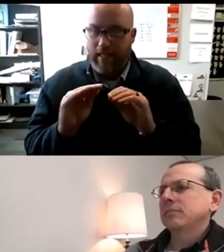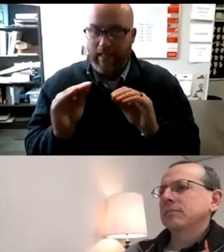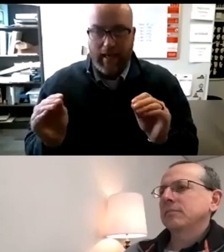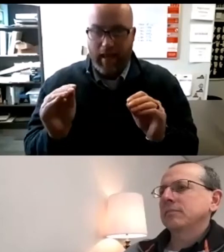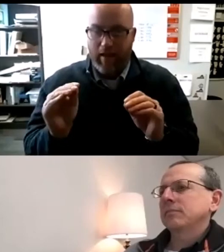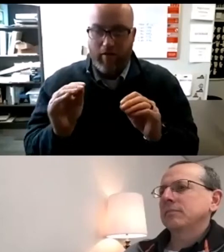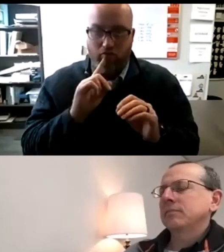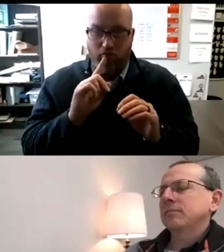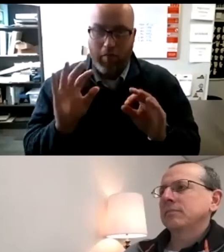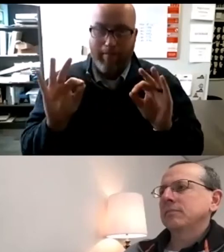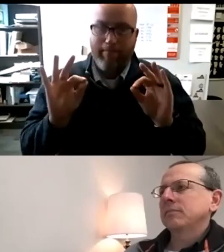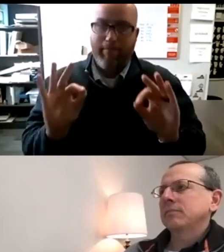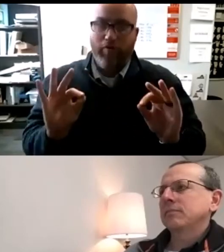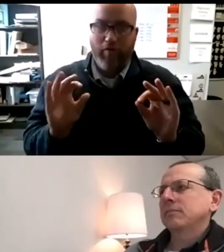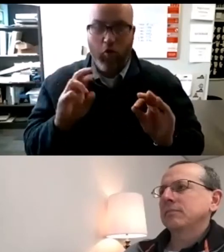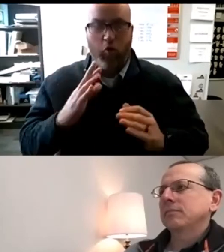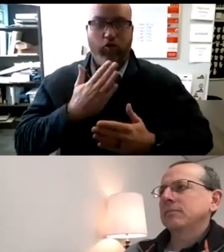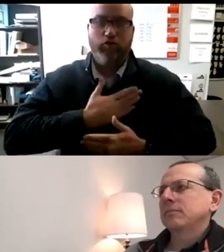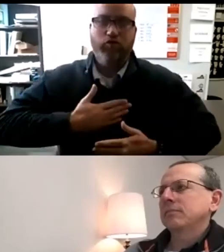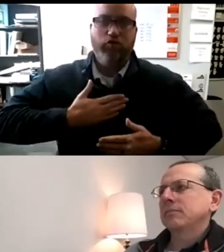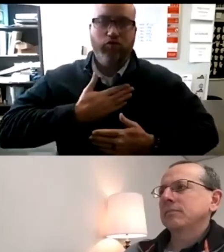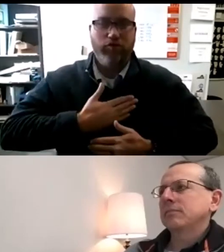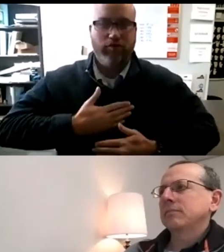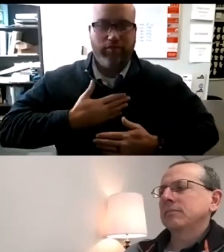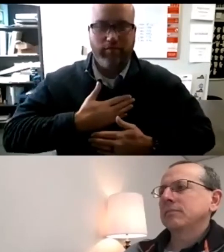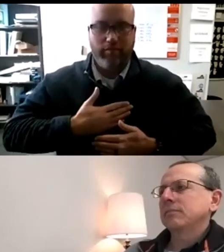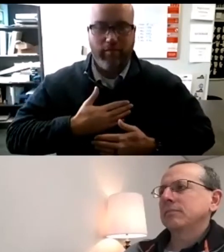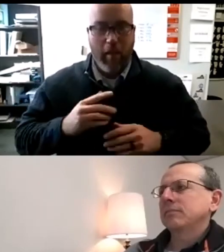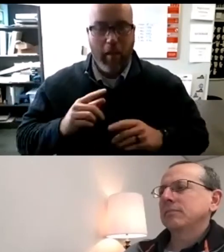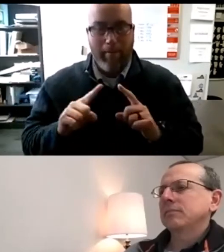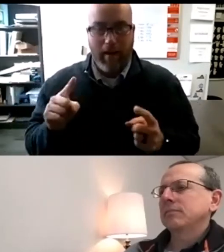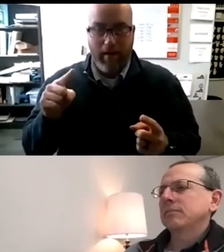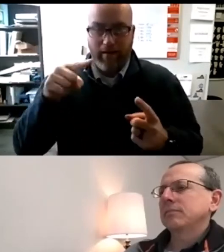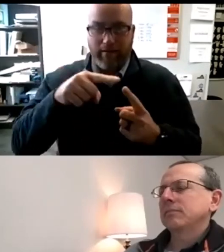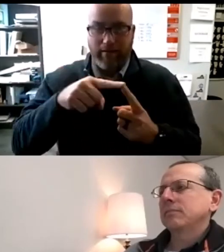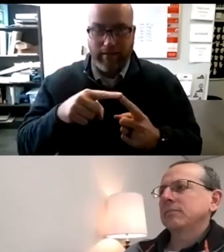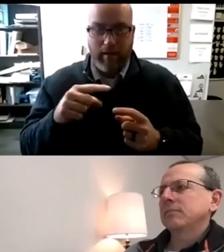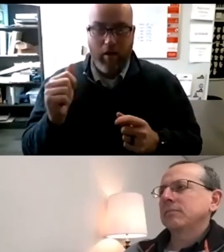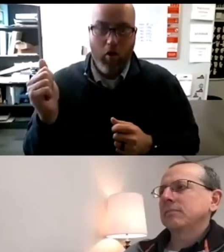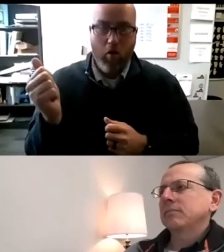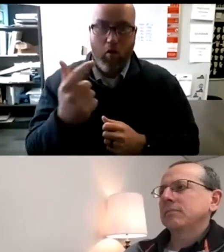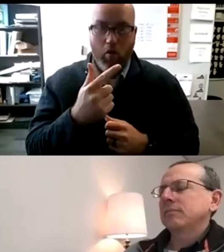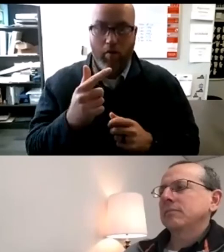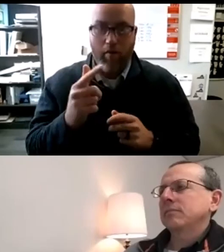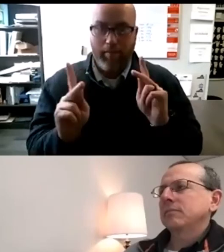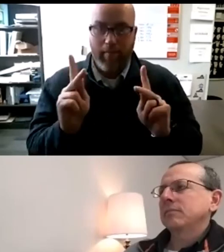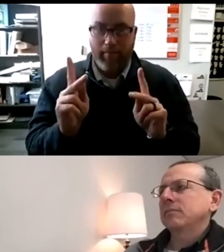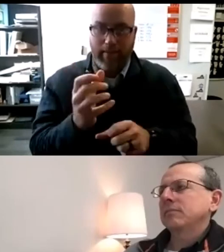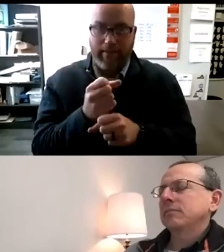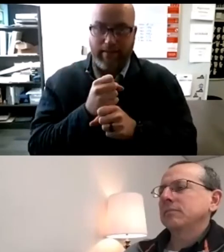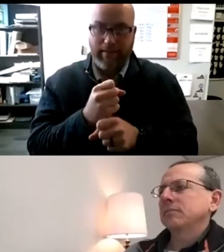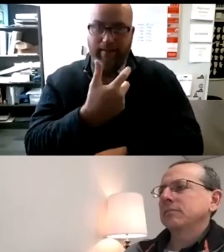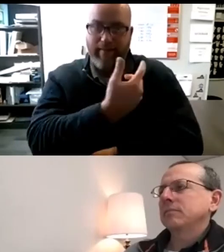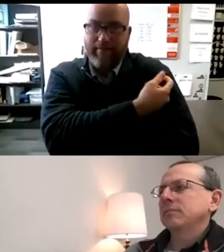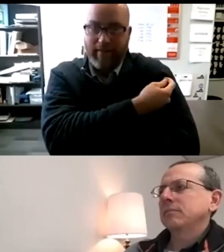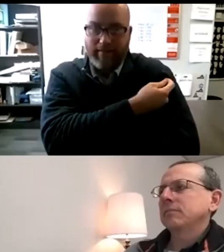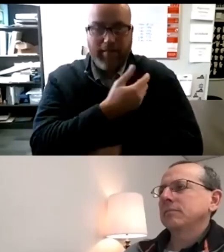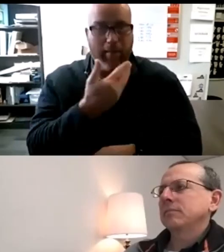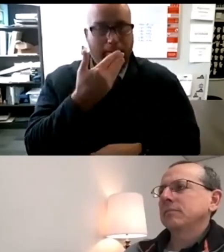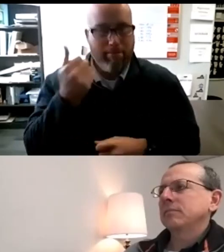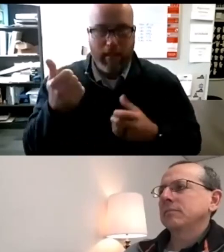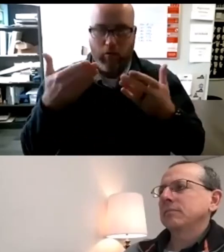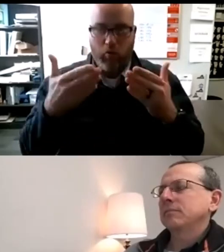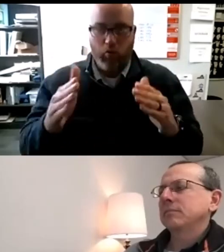or enjoyable, but until most of our community has secured the vaccine, they are the best we have to